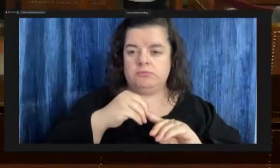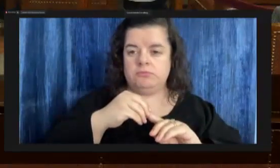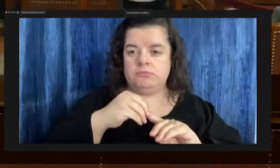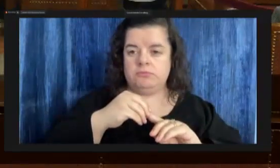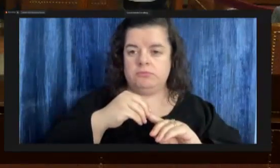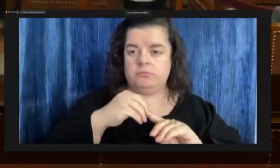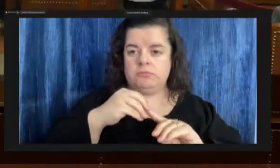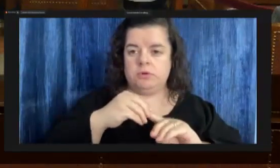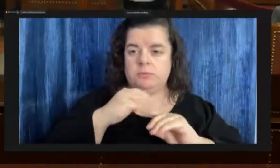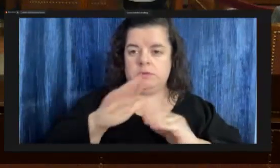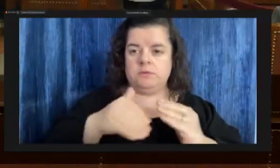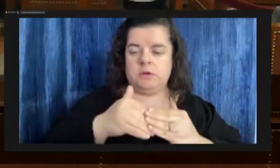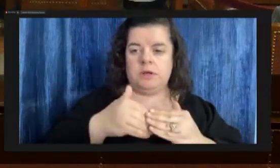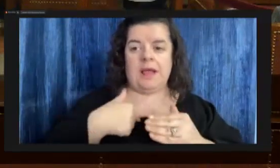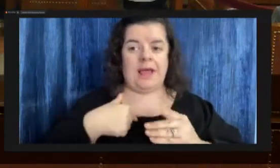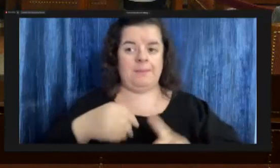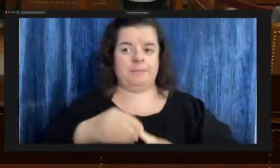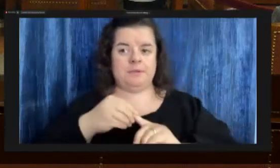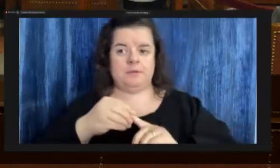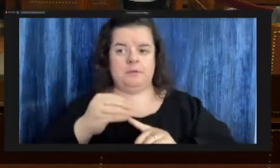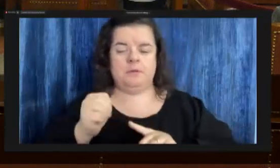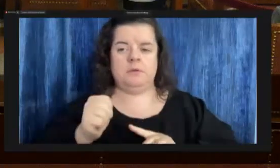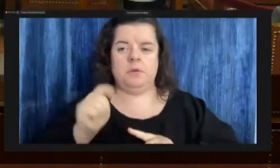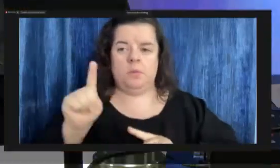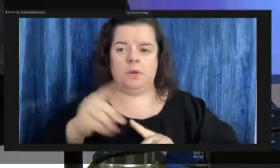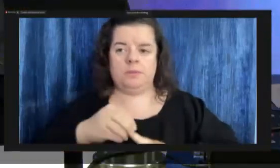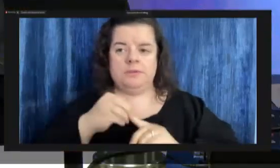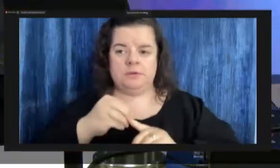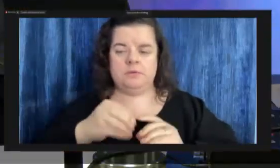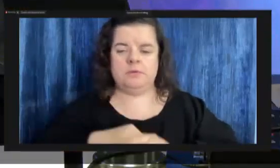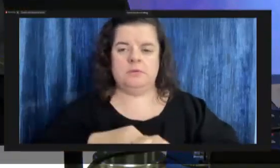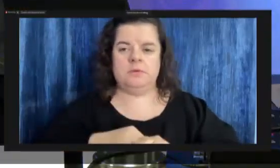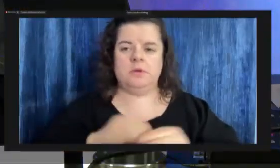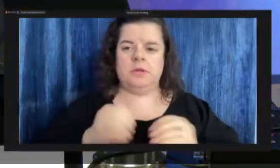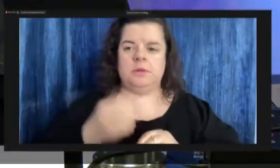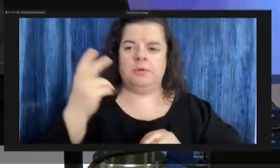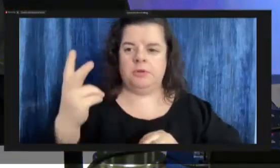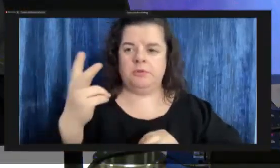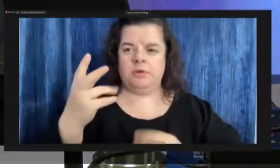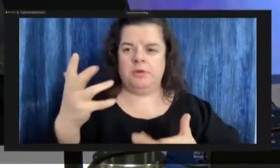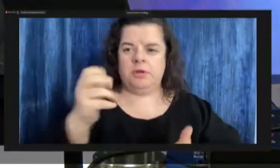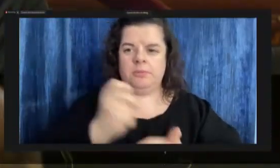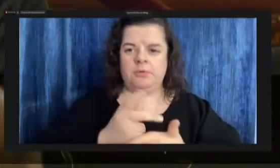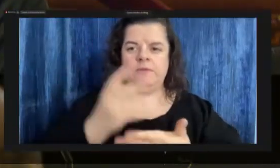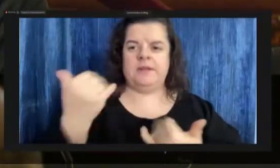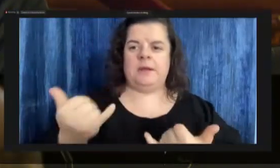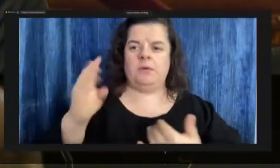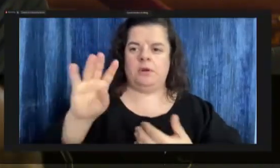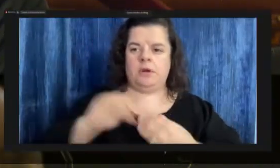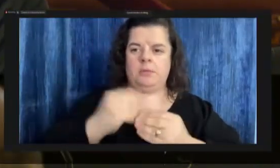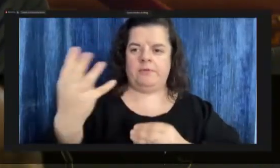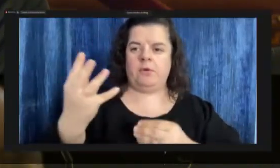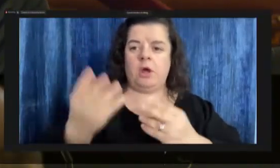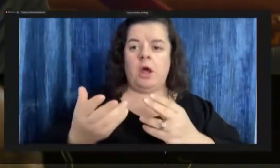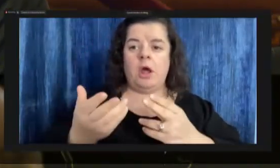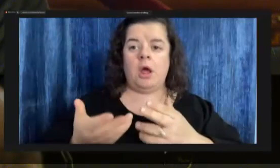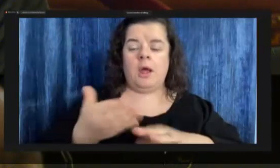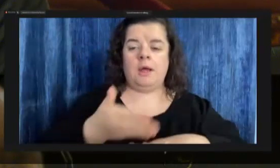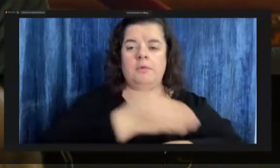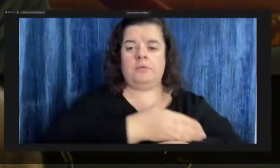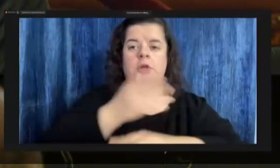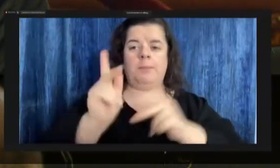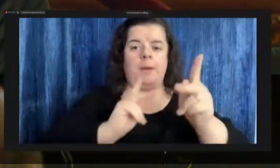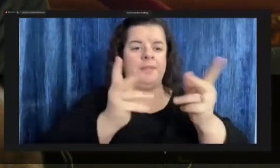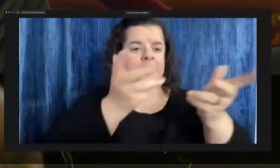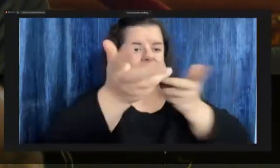all these bills? Yeah. Okay. So one abstention. And number 3 has been approved. Number 4. Number 4 is to upgrade a public engagement specialist